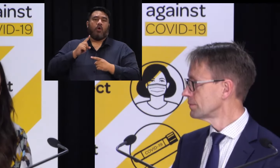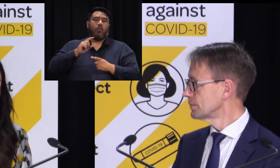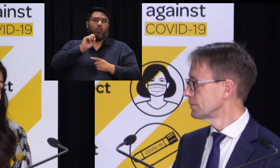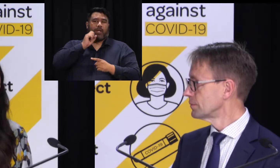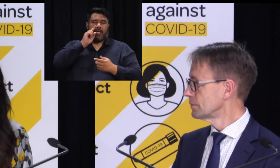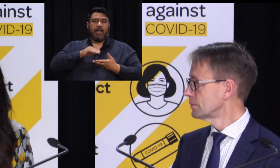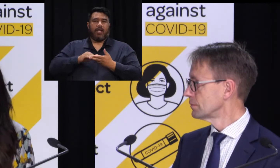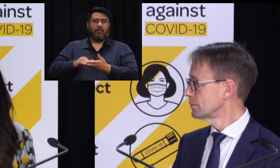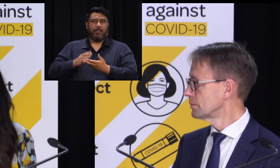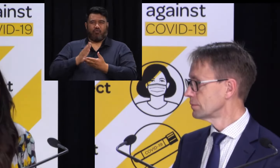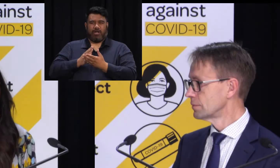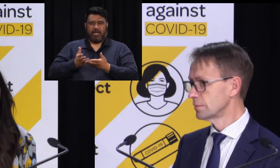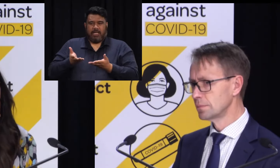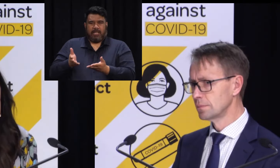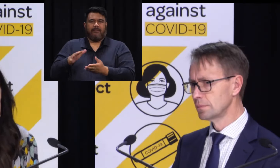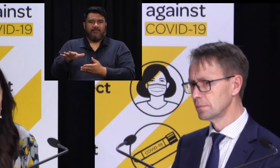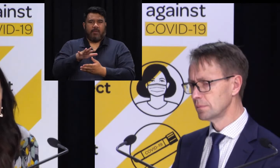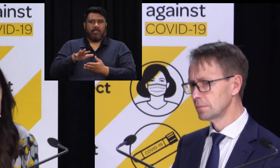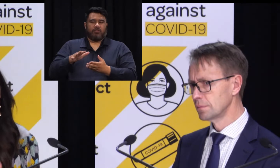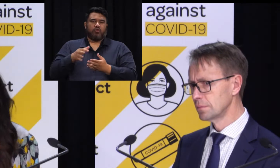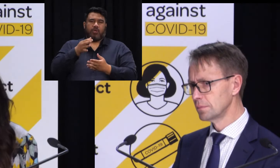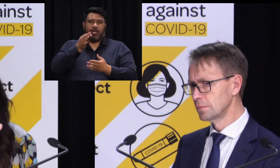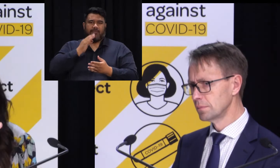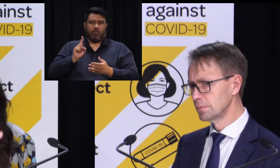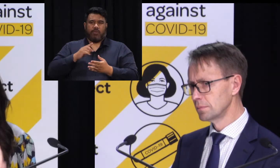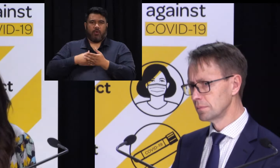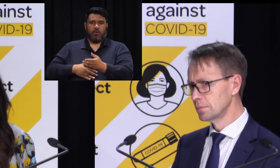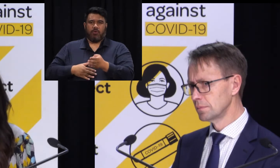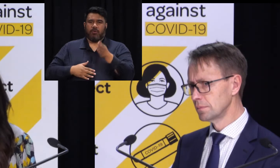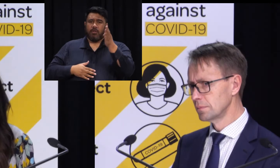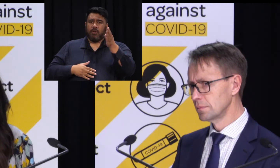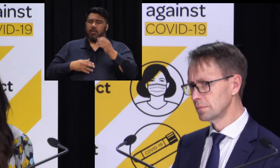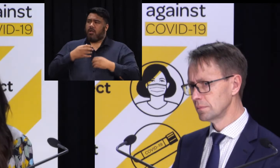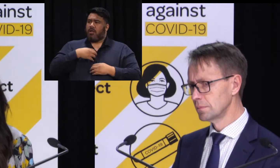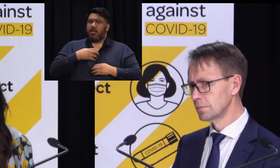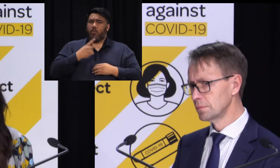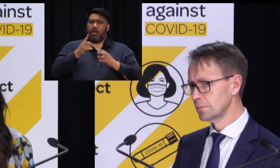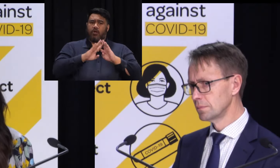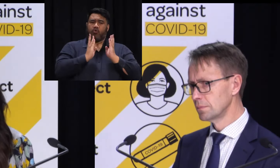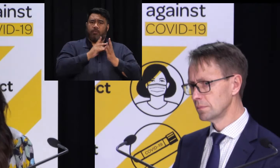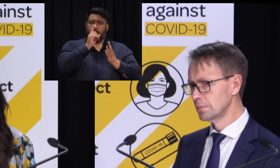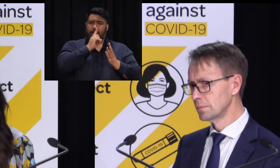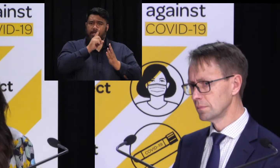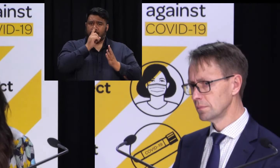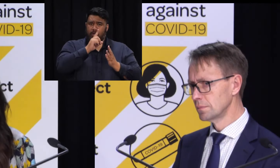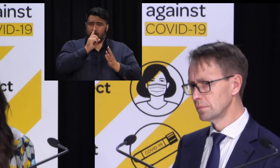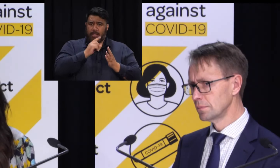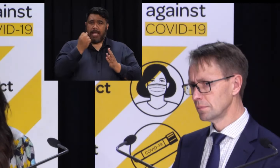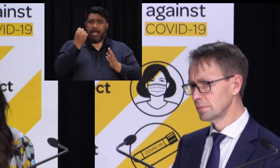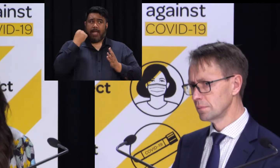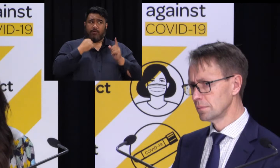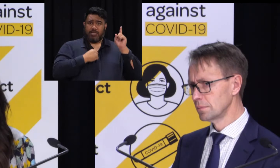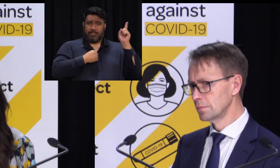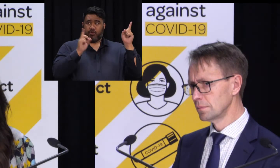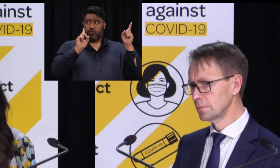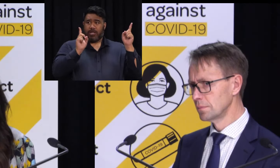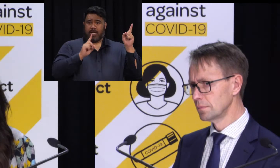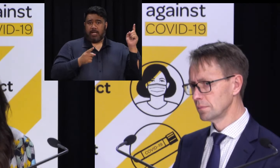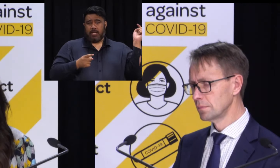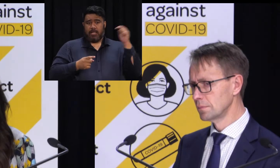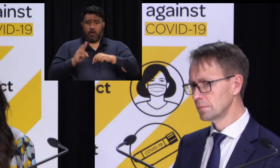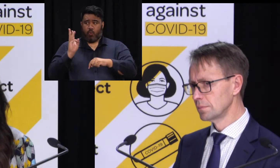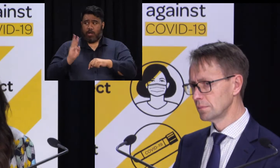going to be best for them. Well, can I just ask you also, yep. A group of Afghan translators have travelled down from Hamilton today. They're outside the front of Parliament. They're desperate